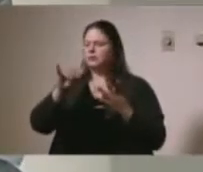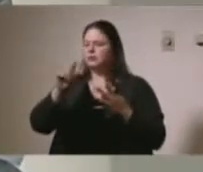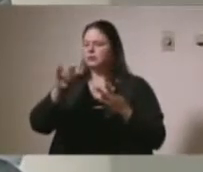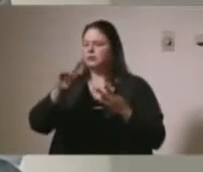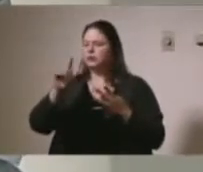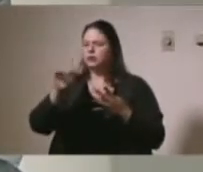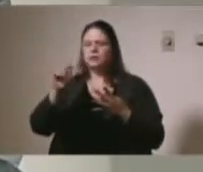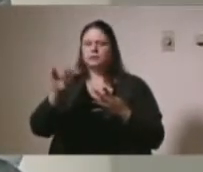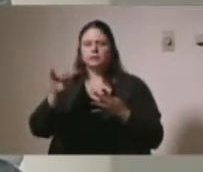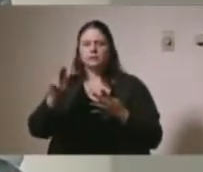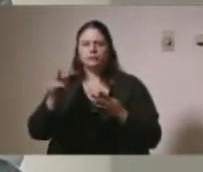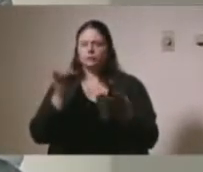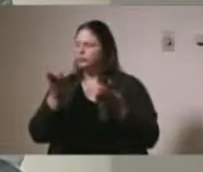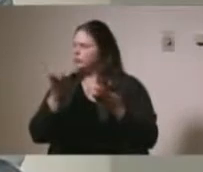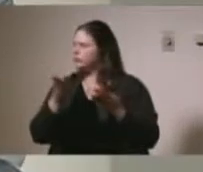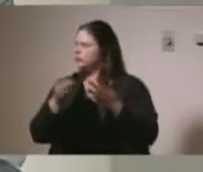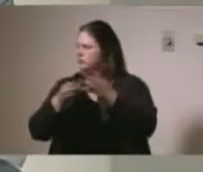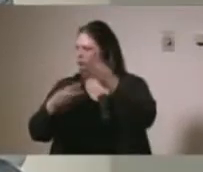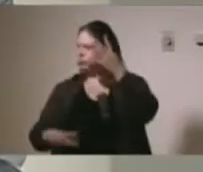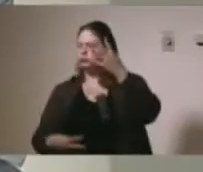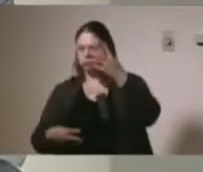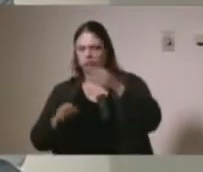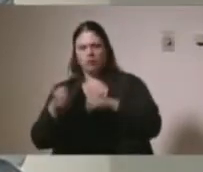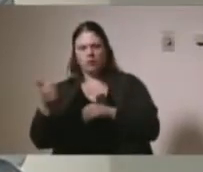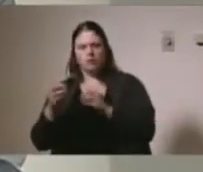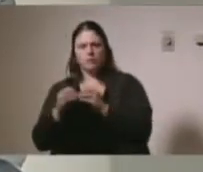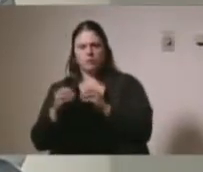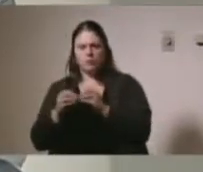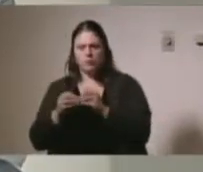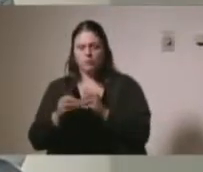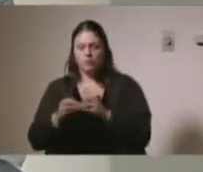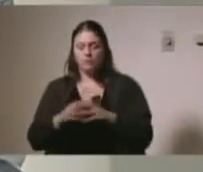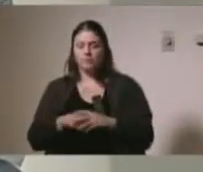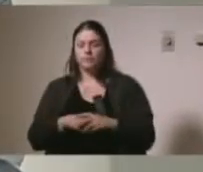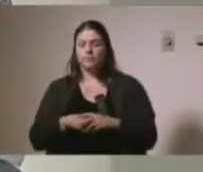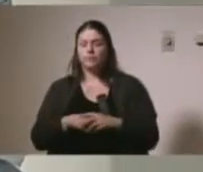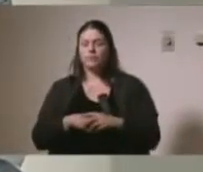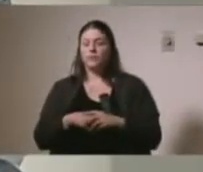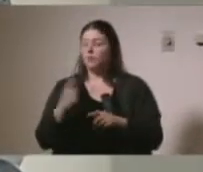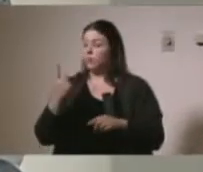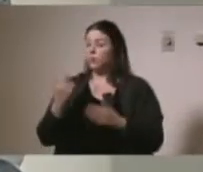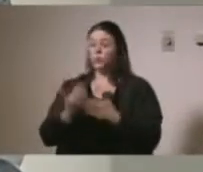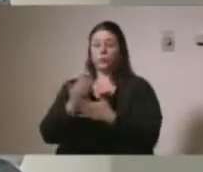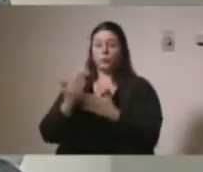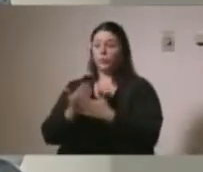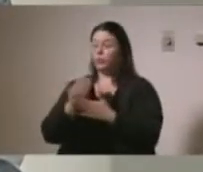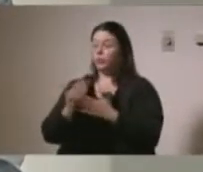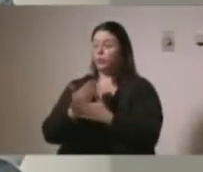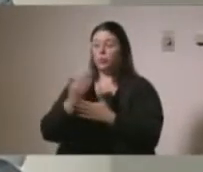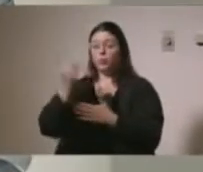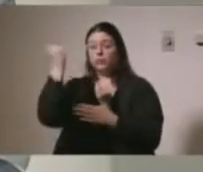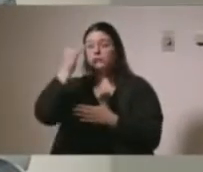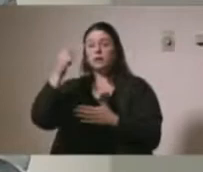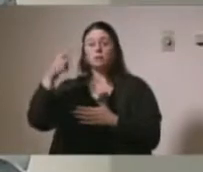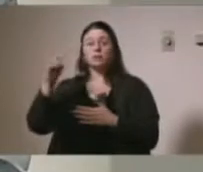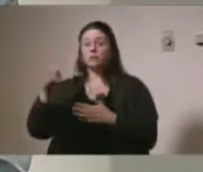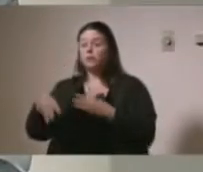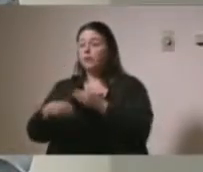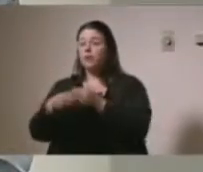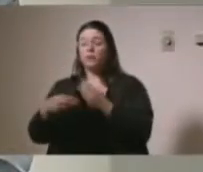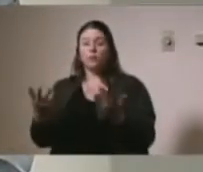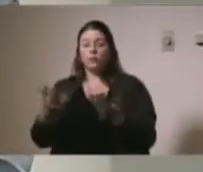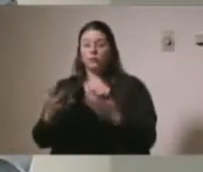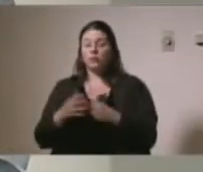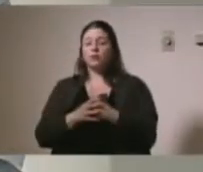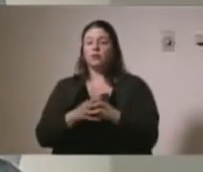services. And one of the new services offered by the Italian Post is financial